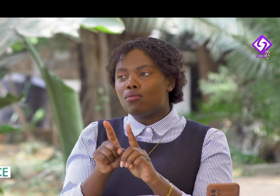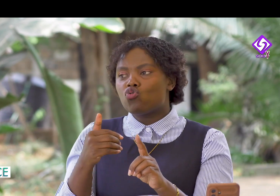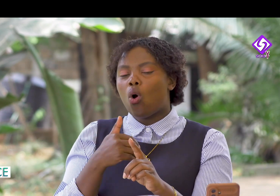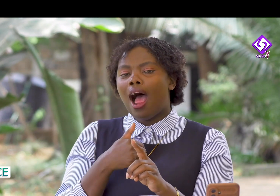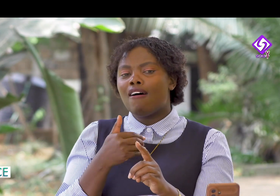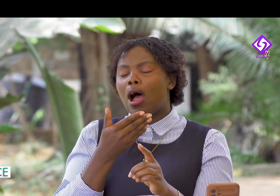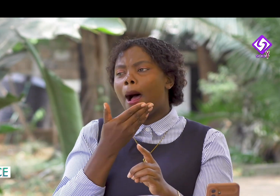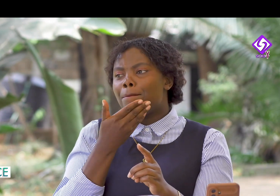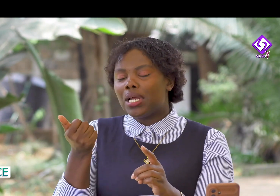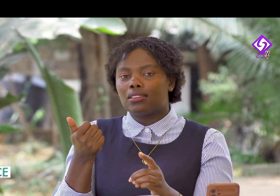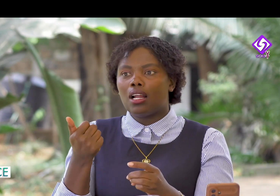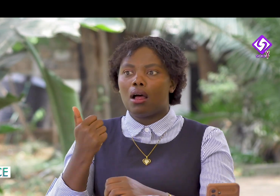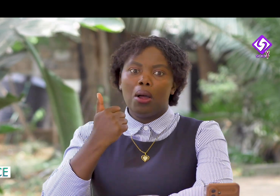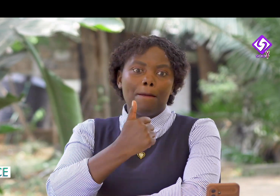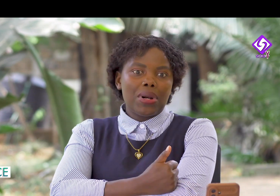mental illnesses?